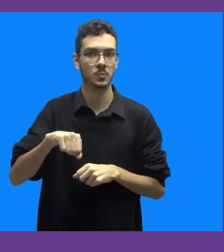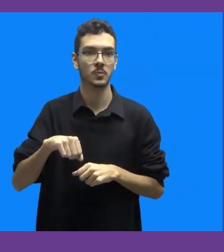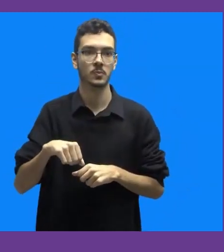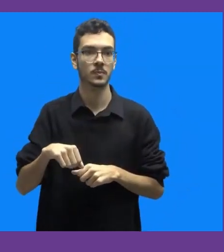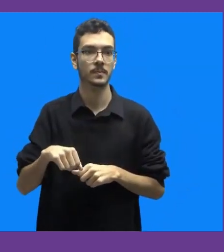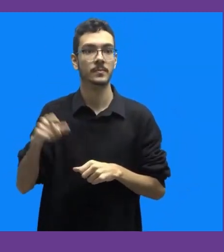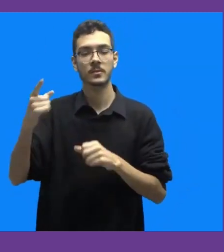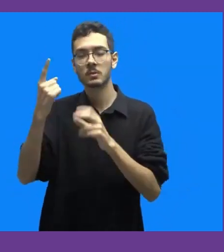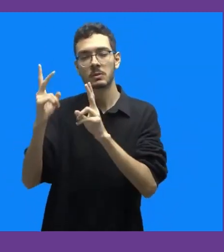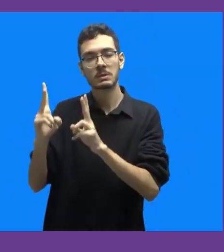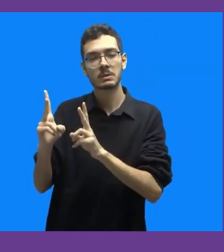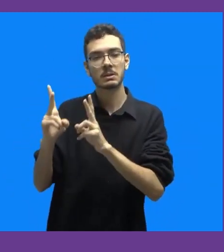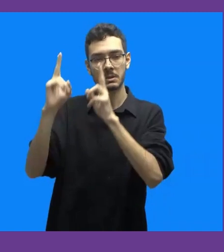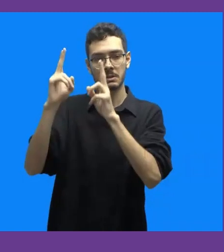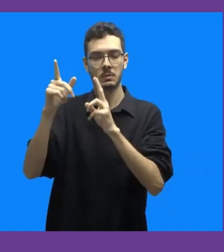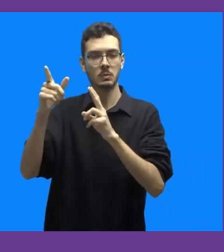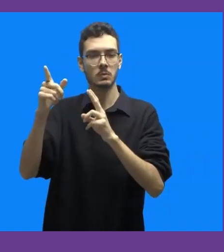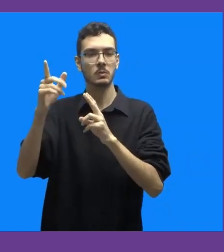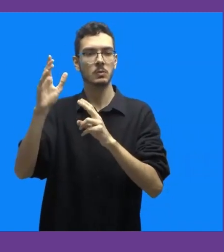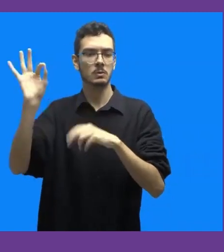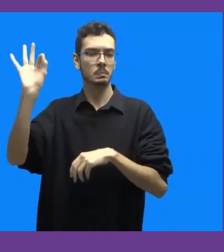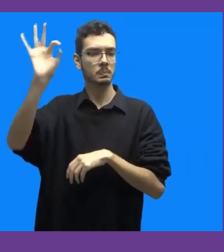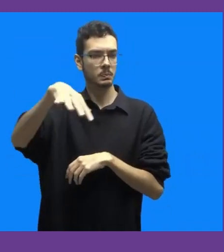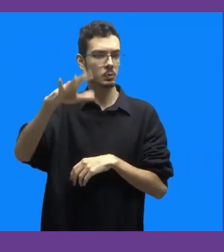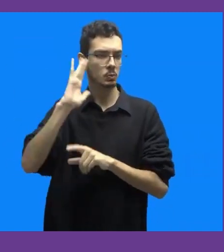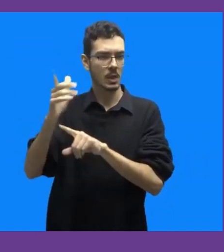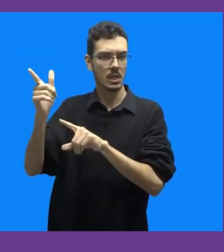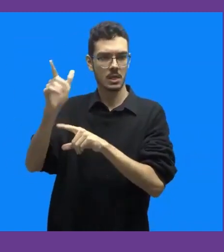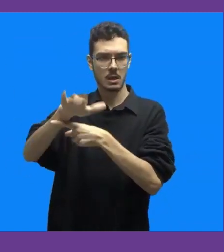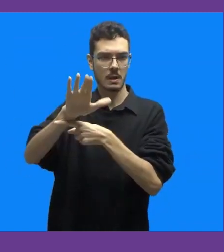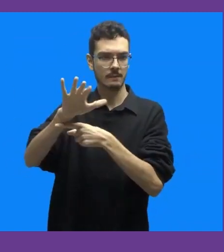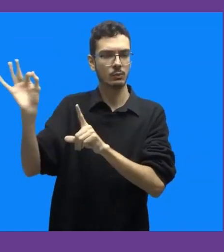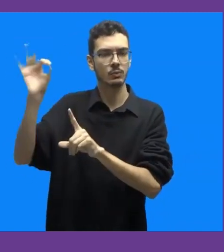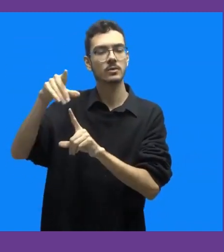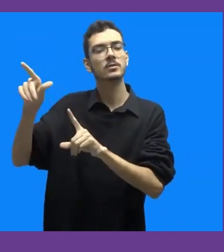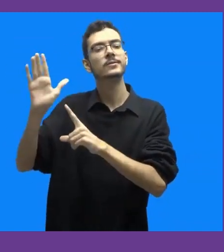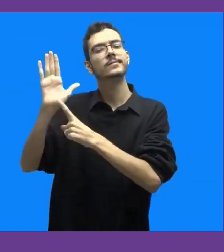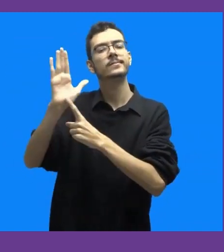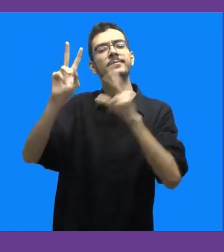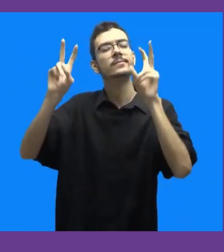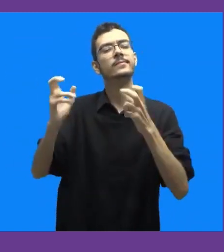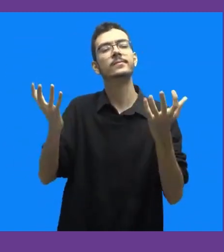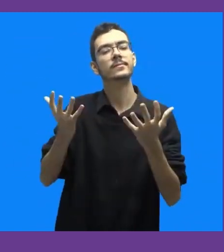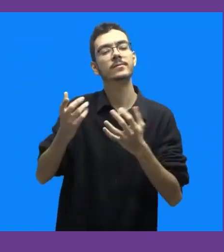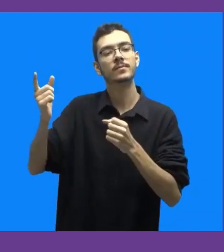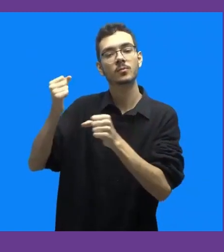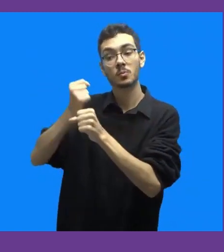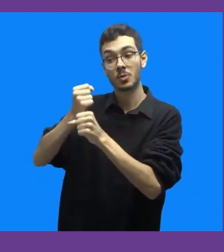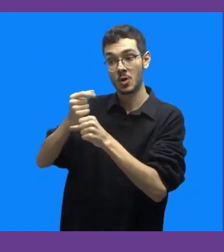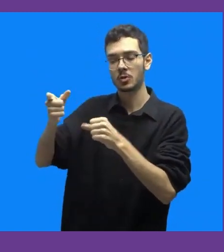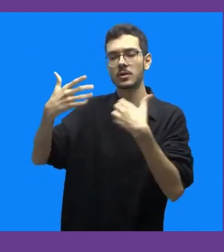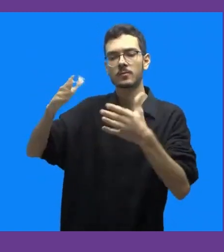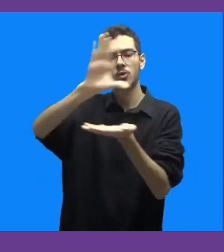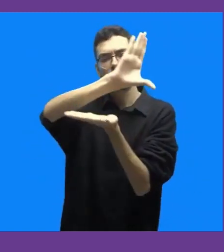of showing what that work is actually resulted in. So it's going to be